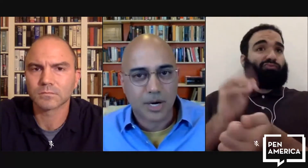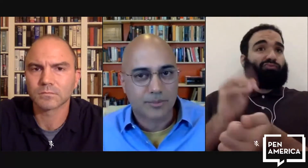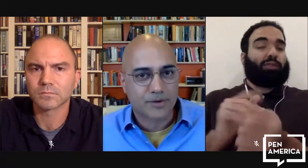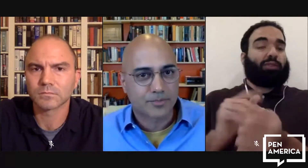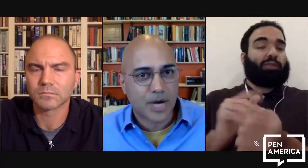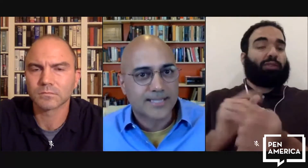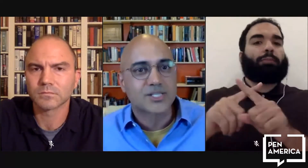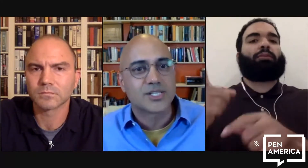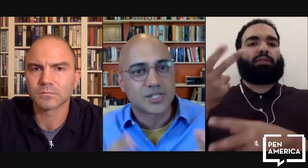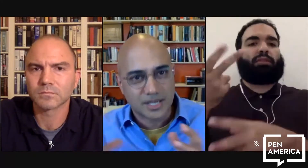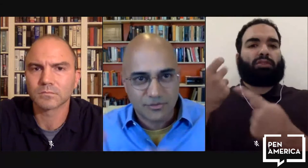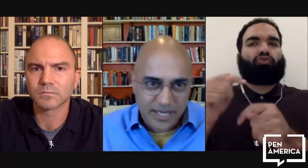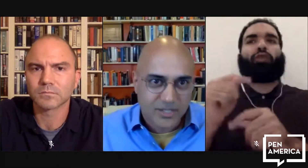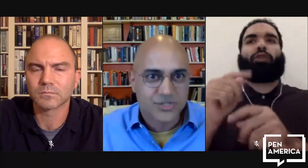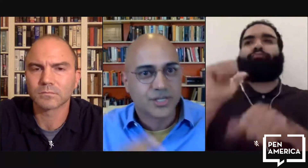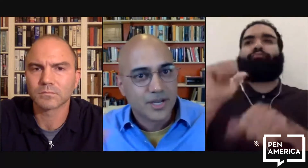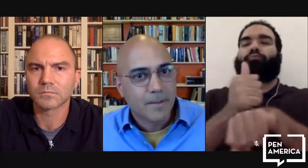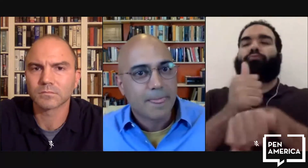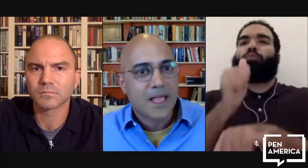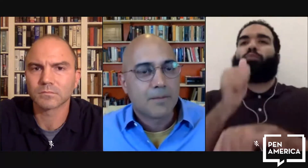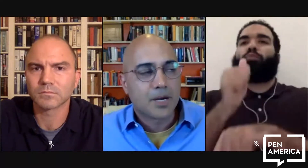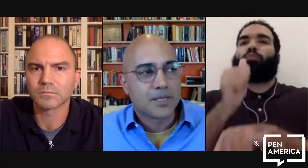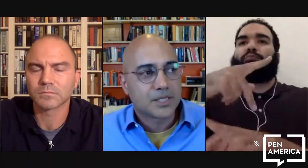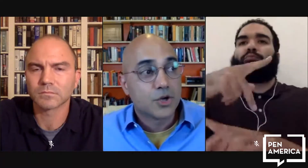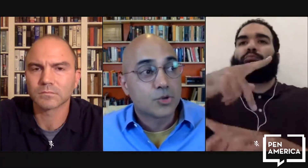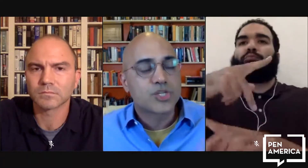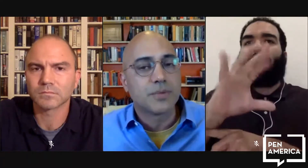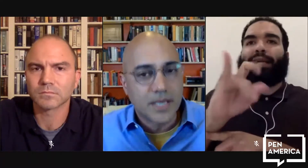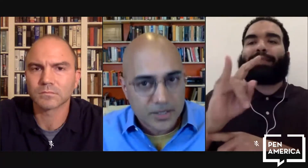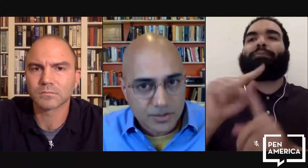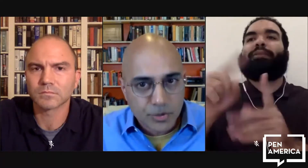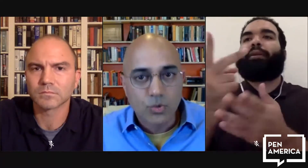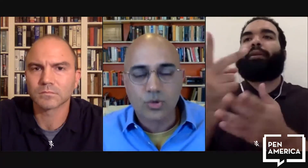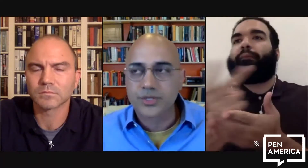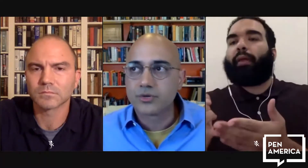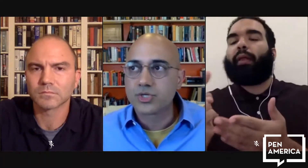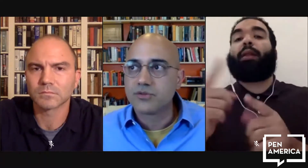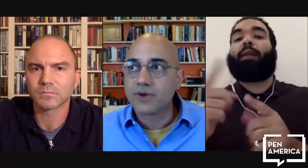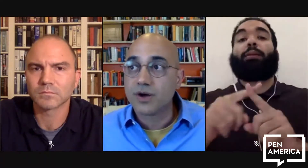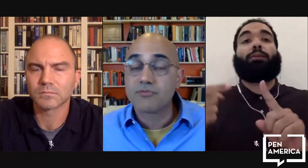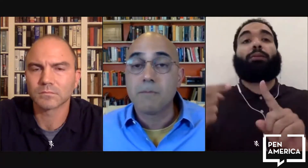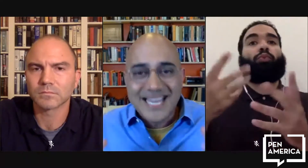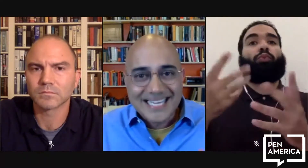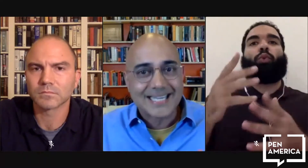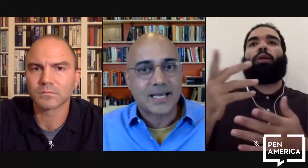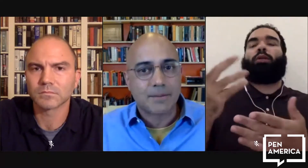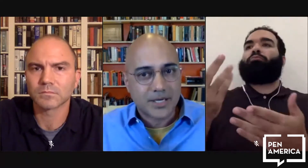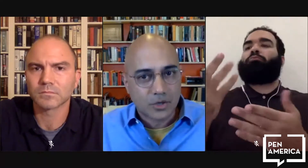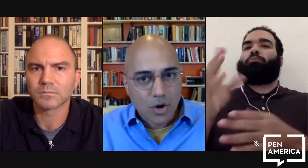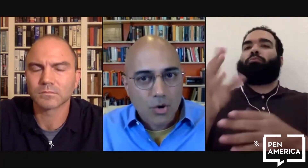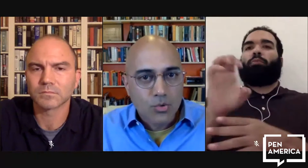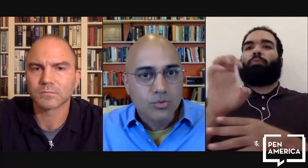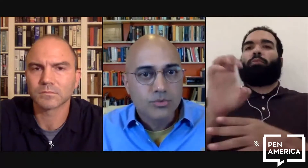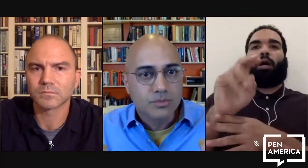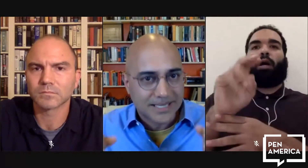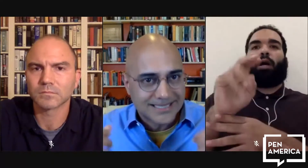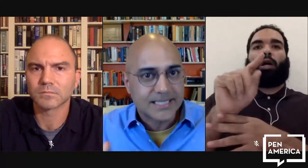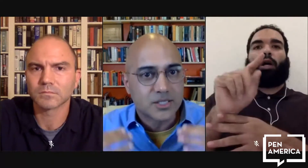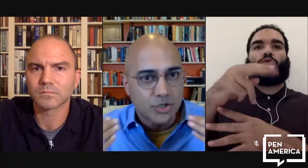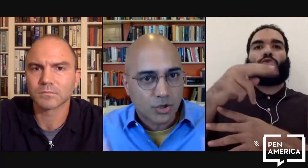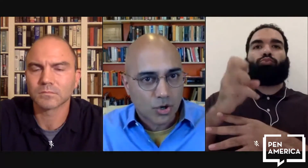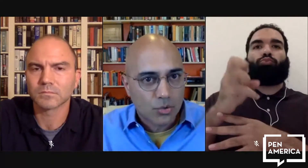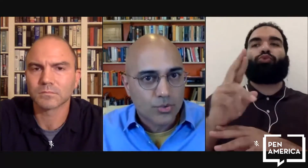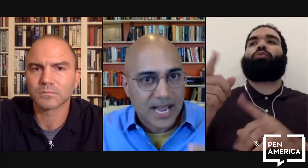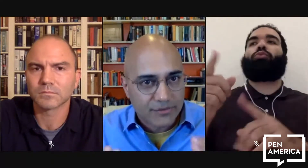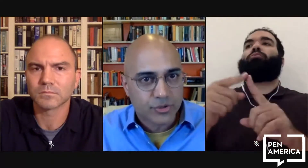start private practices, and then he fails. But the notion of being an entrepreneur, the notion of making it by dint